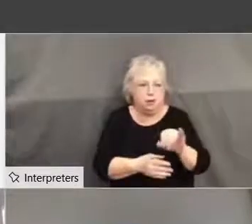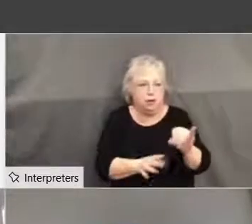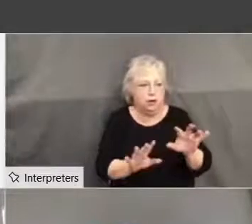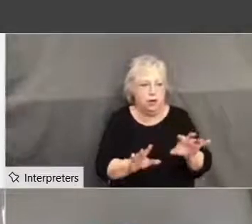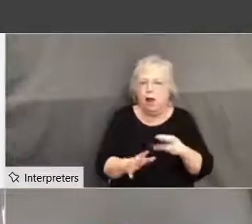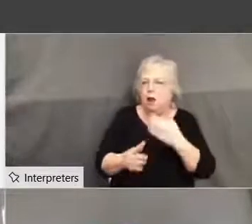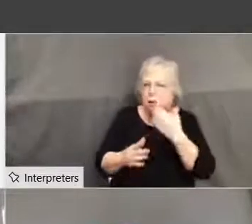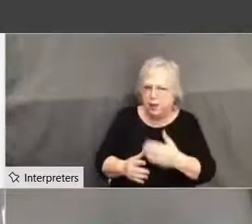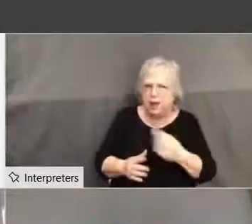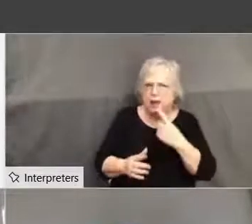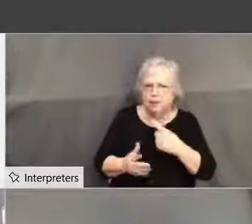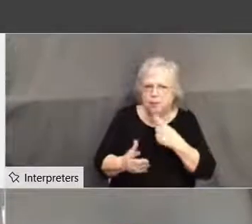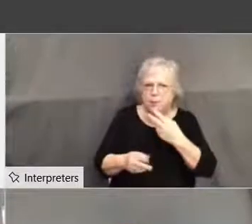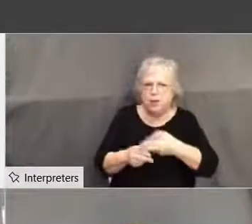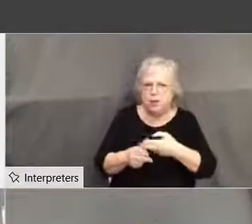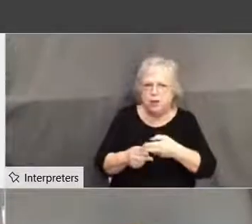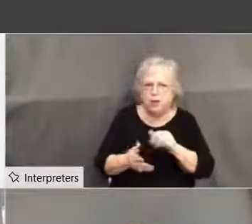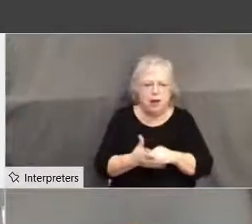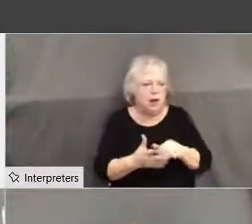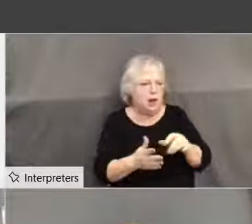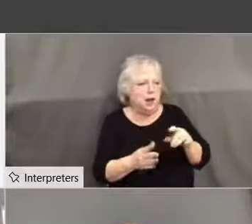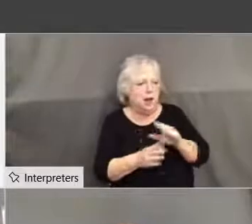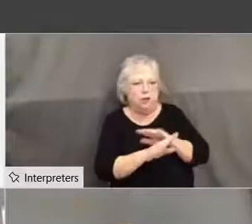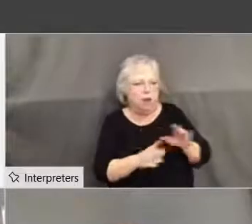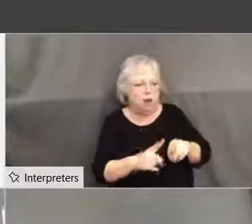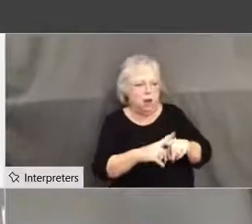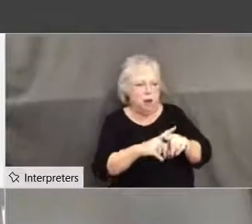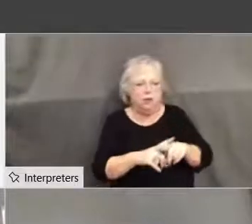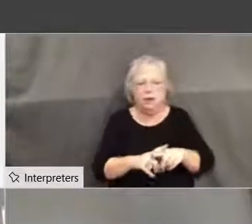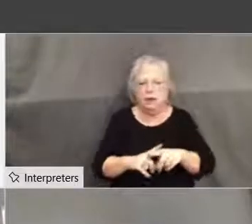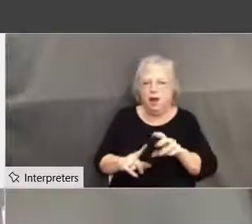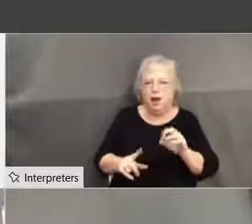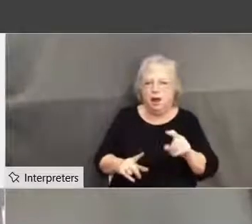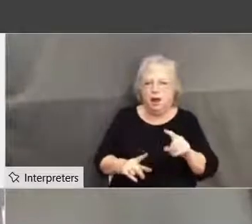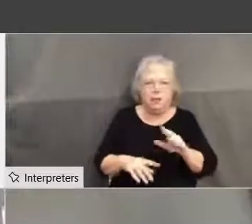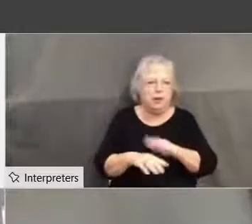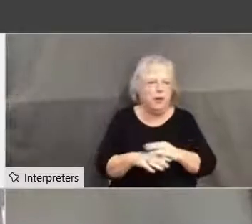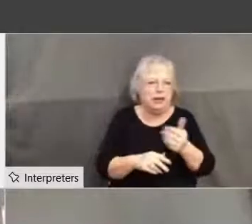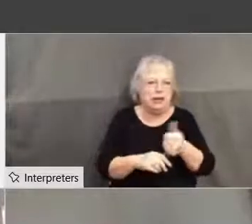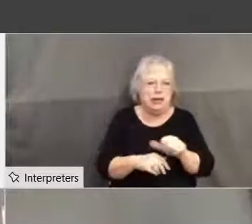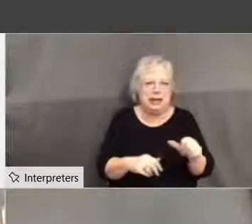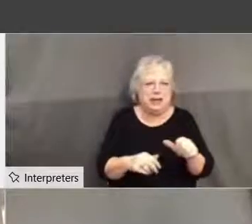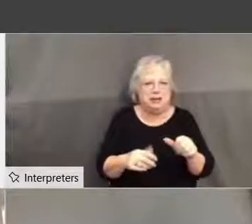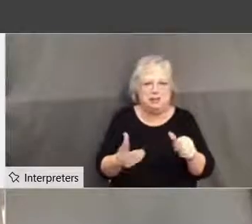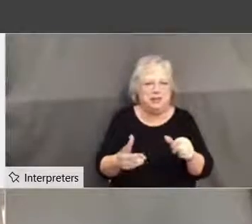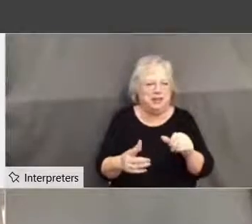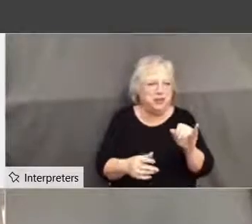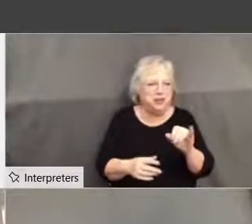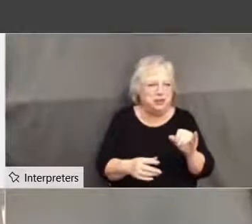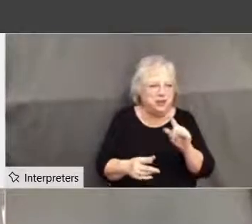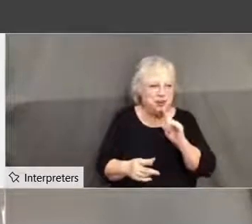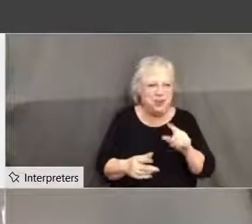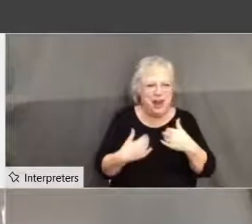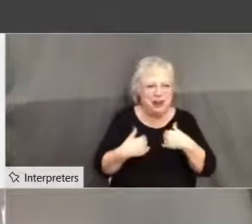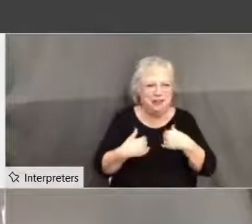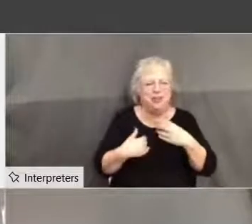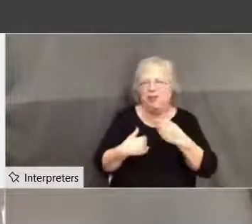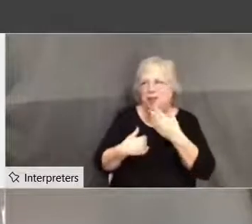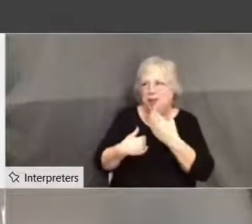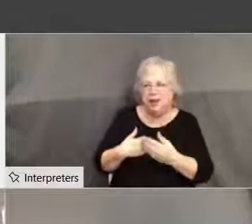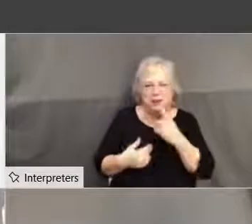you for bringing that up. There is no conflict. I'm on just about any panel there is, so I thank you for...